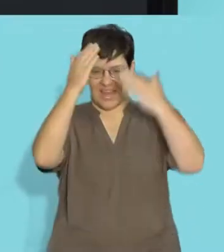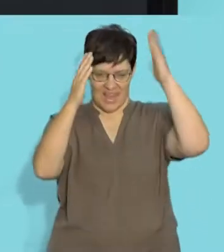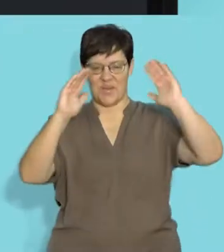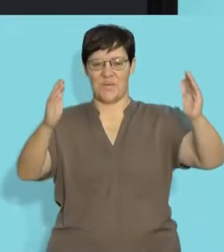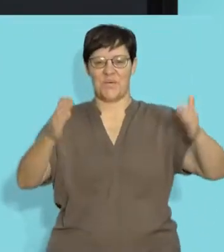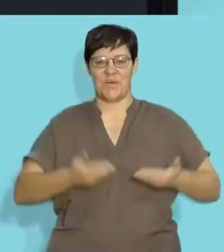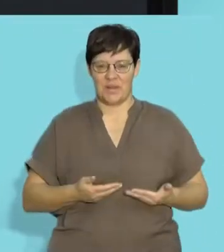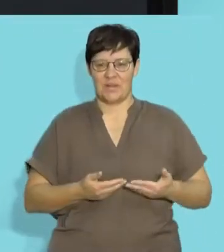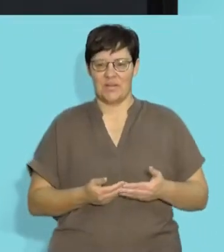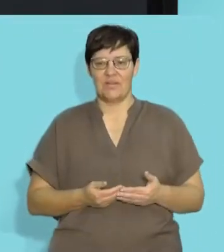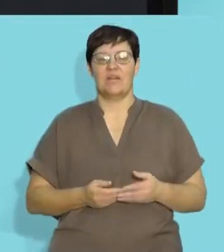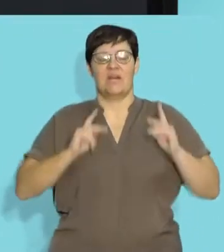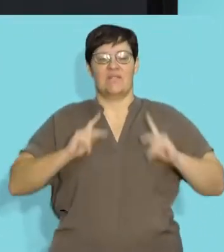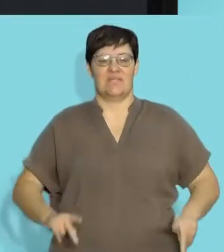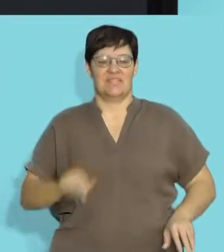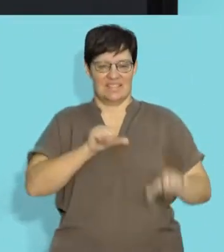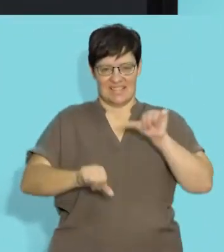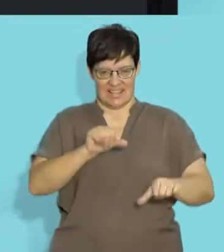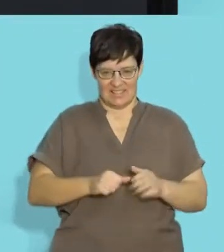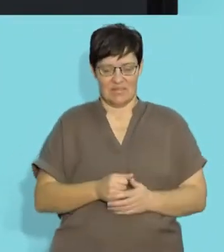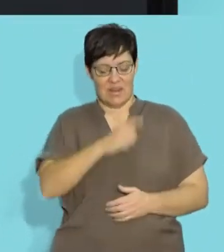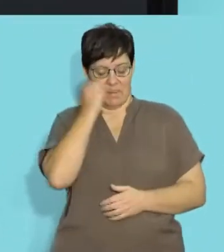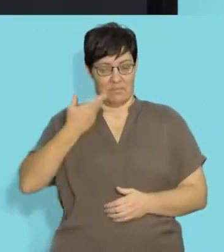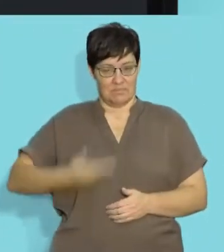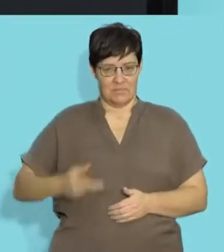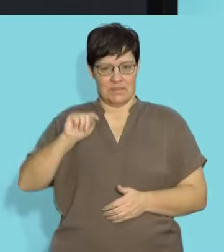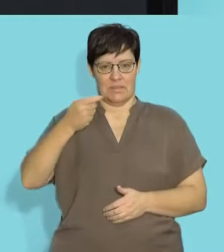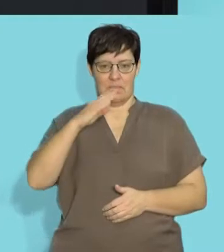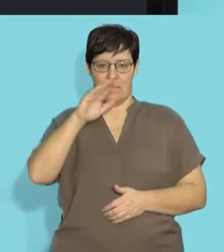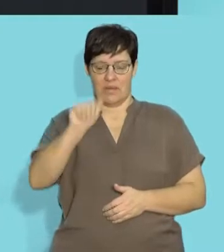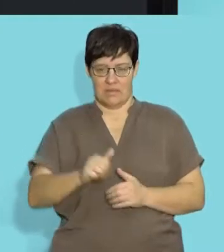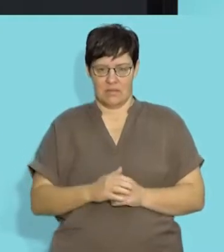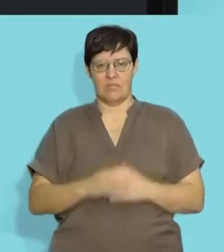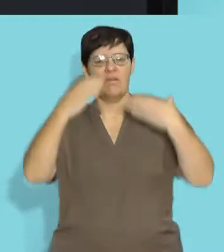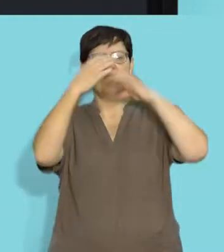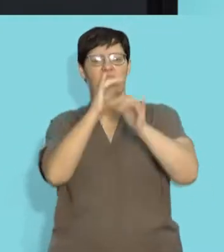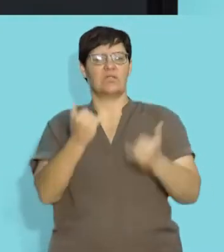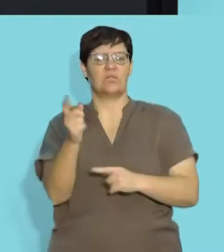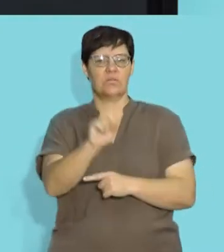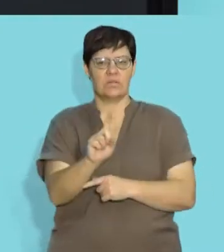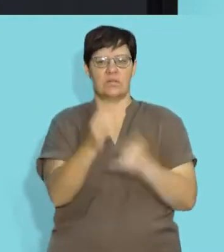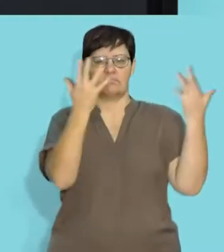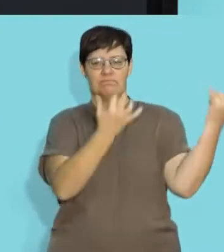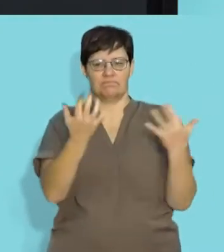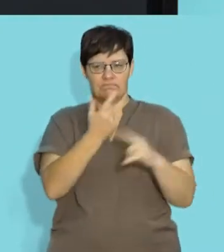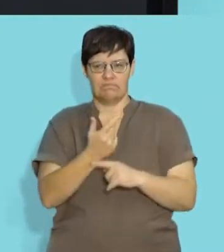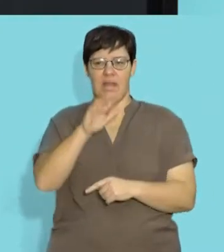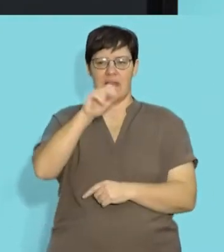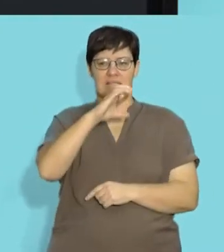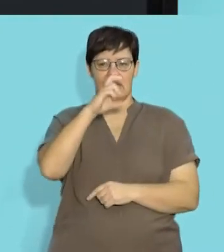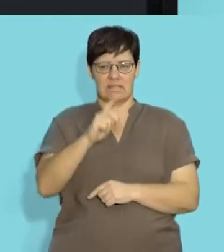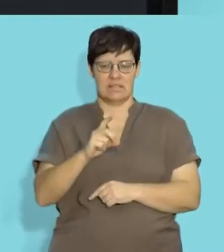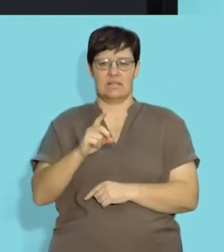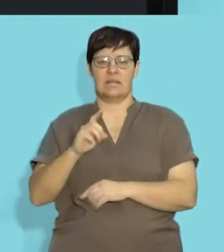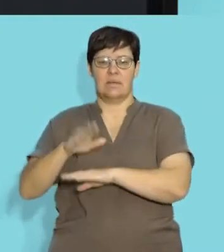welcome to our physical sciences session. My name is Temba Ngube. Today we are focusing our attention on calculations on acids and bases